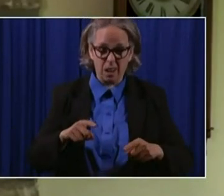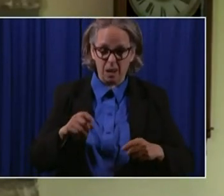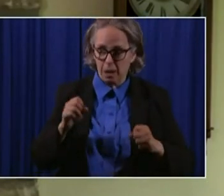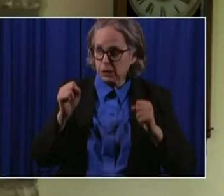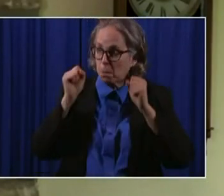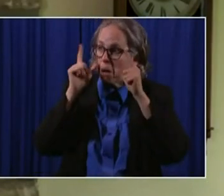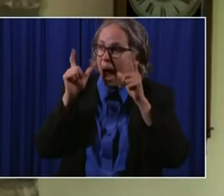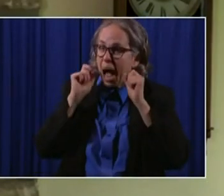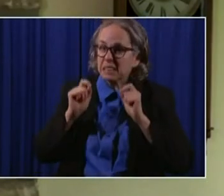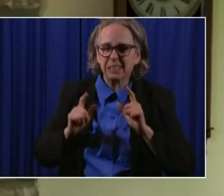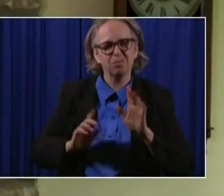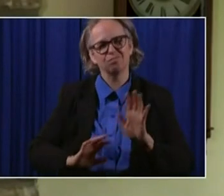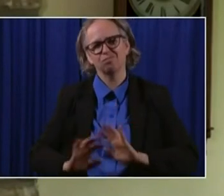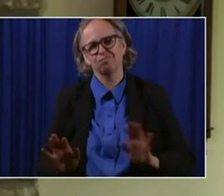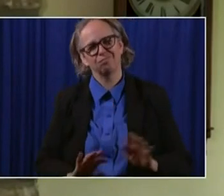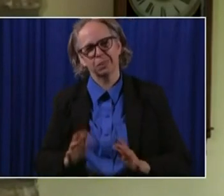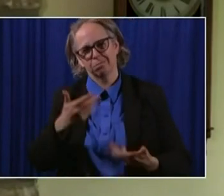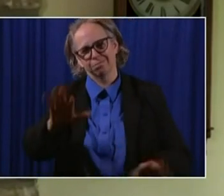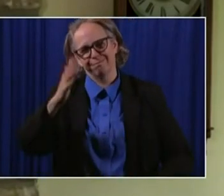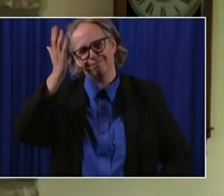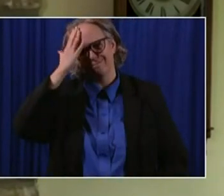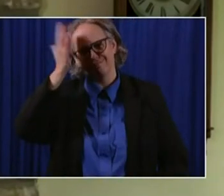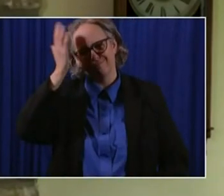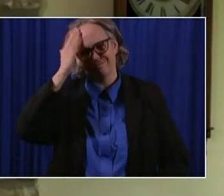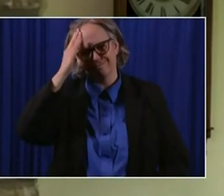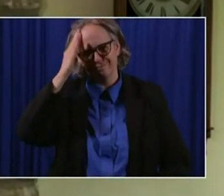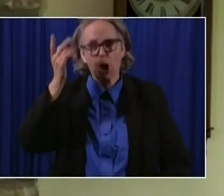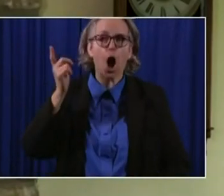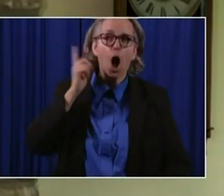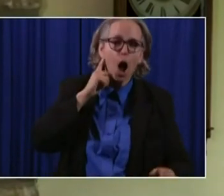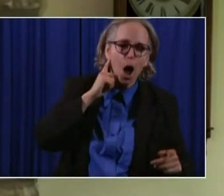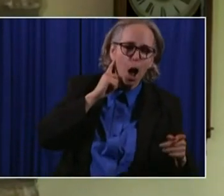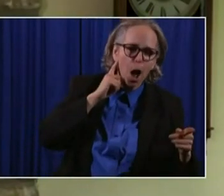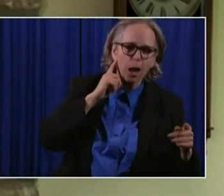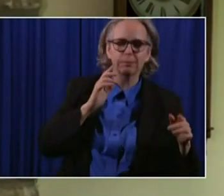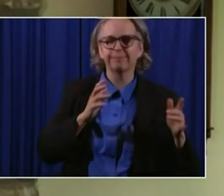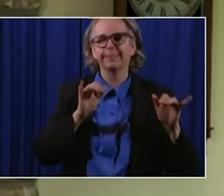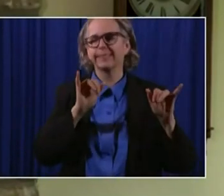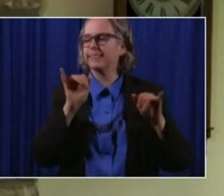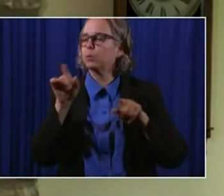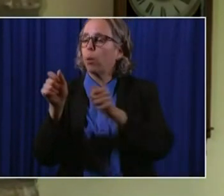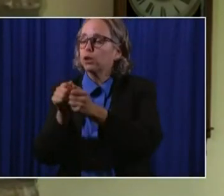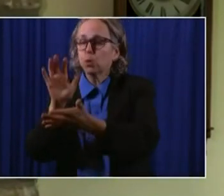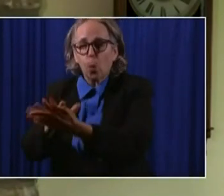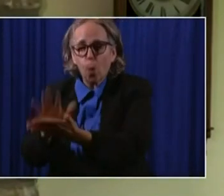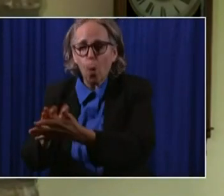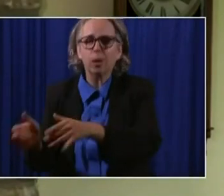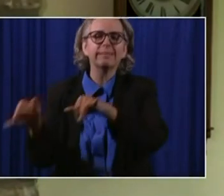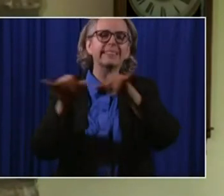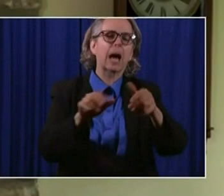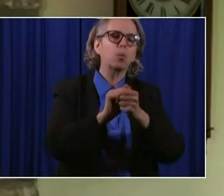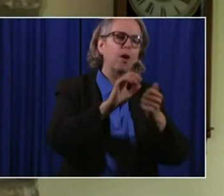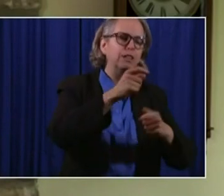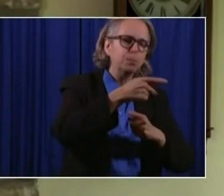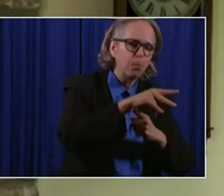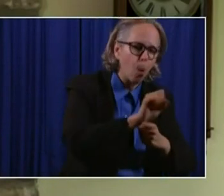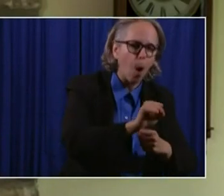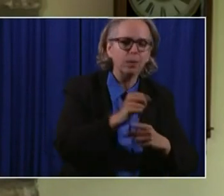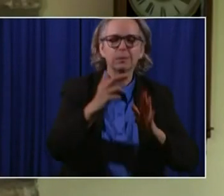is pretty much the guidance that you have heard from us, but you've also heard on TV, you've read in the newspaper.